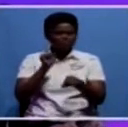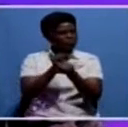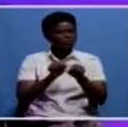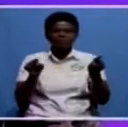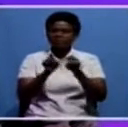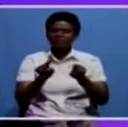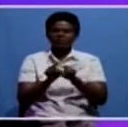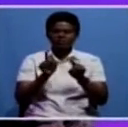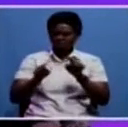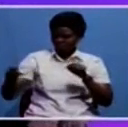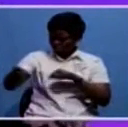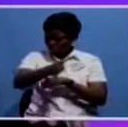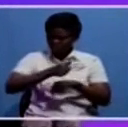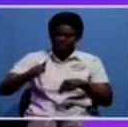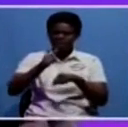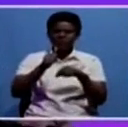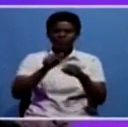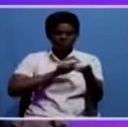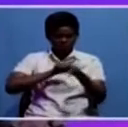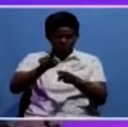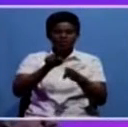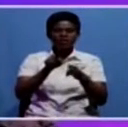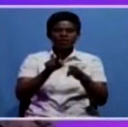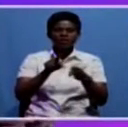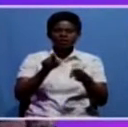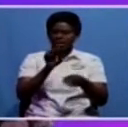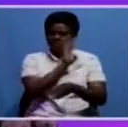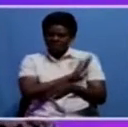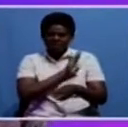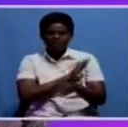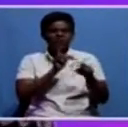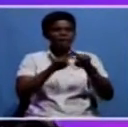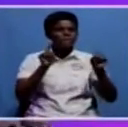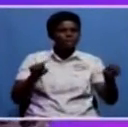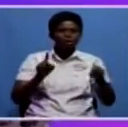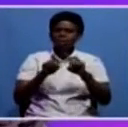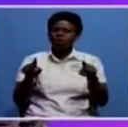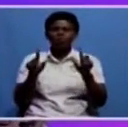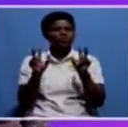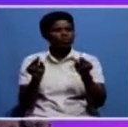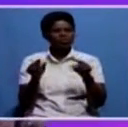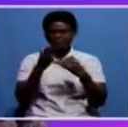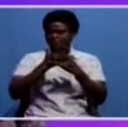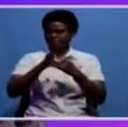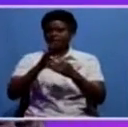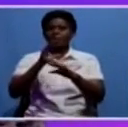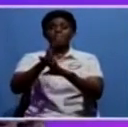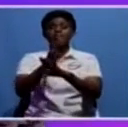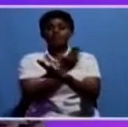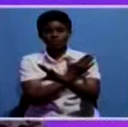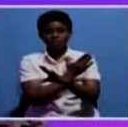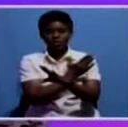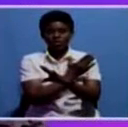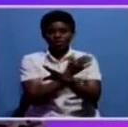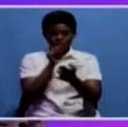How come they don't go out and professionally misconduct themselves in terms of sharing intelligence before it is